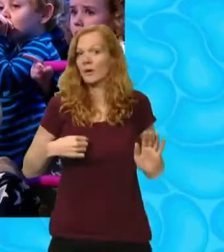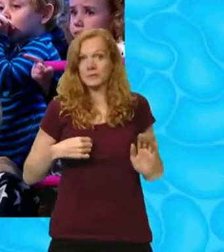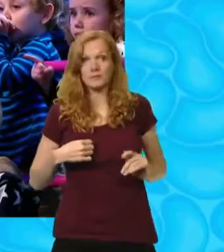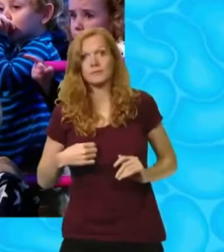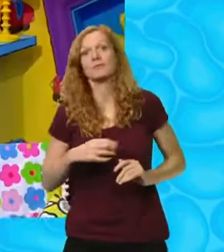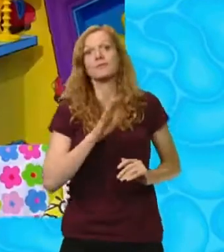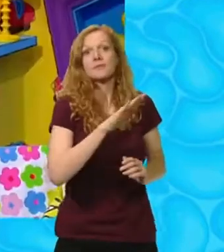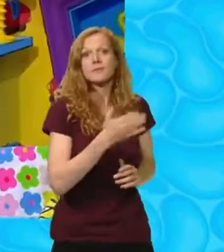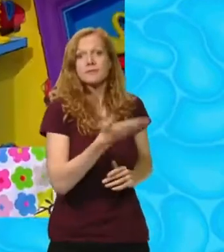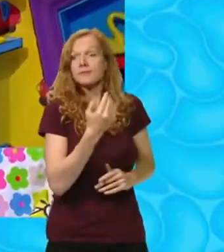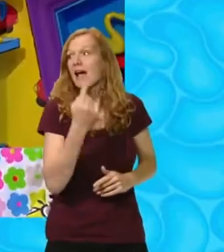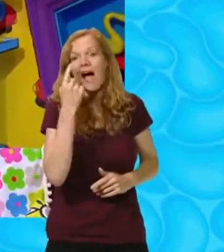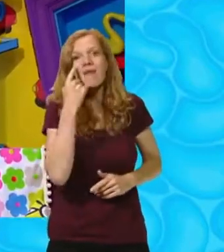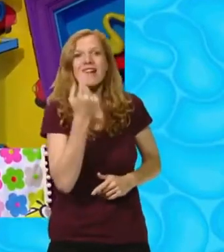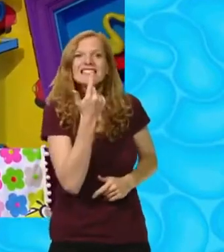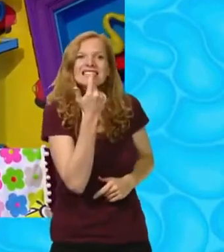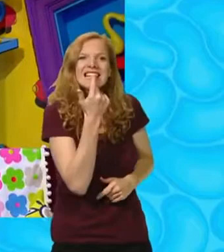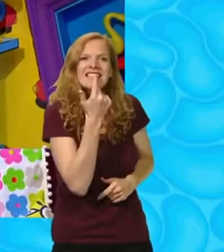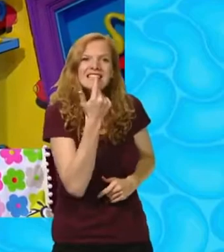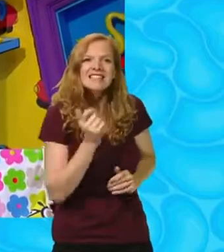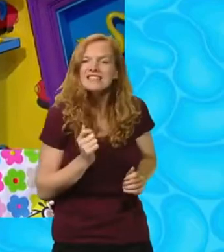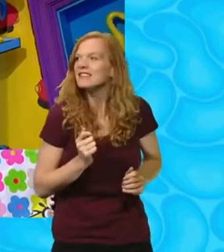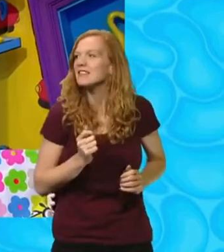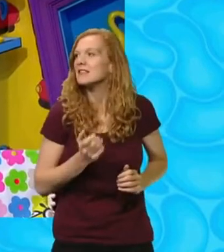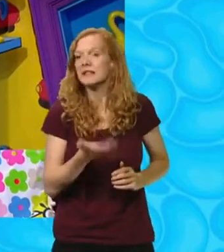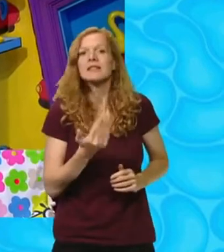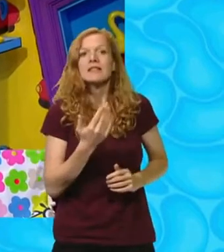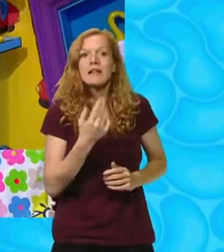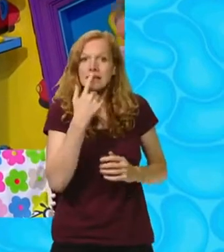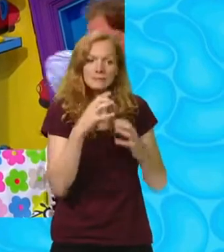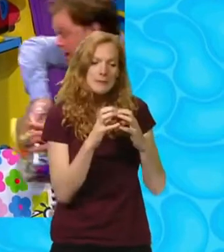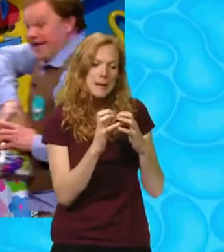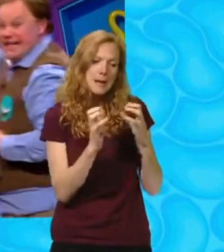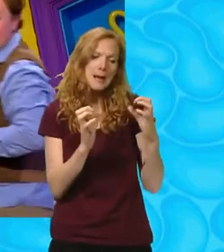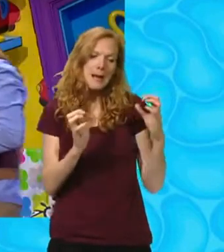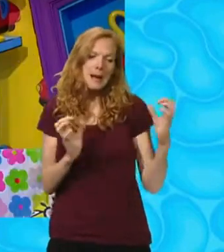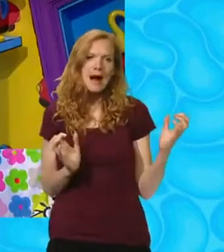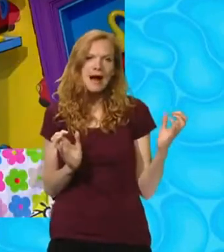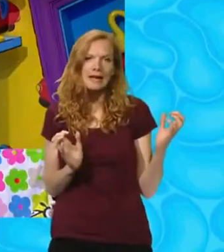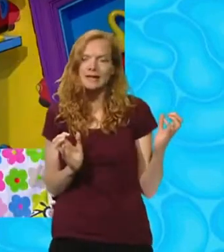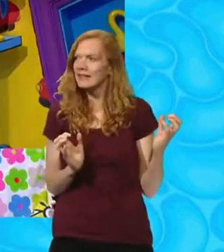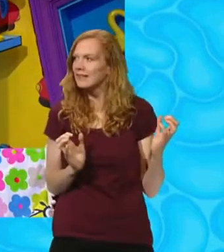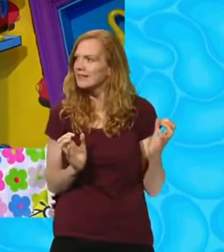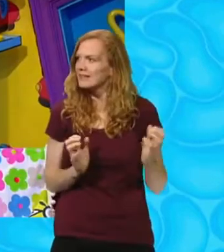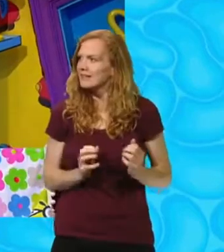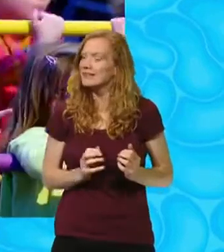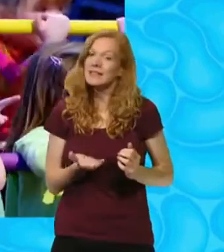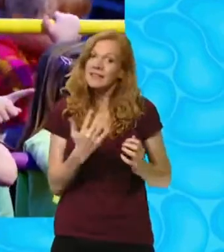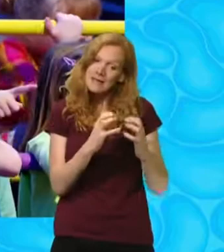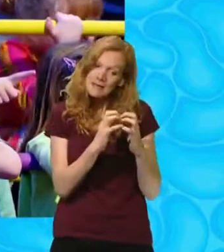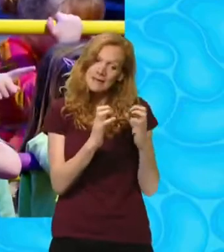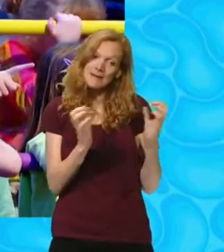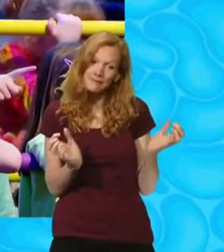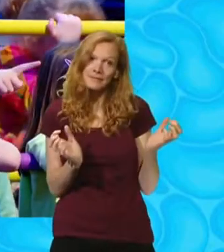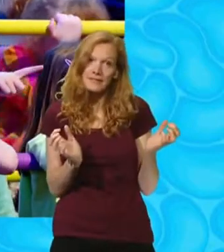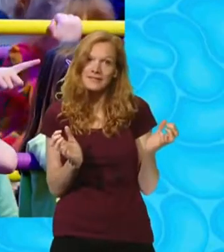Complete. Right. Now, Little Monster, just lean back for me, will you? Here we go. Nice and